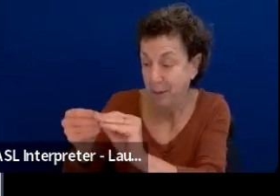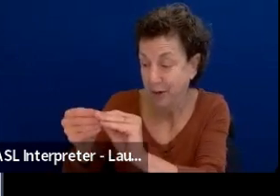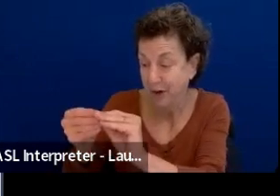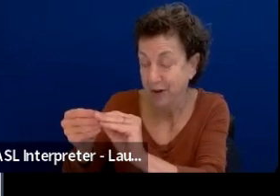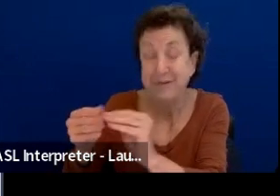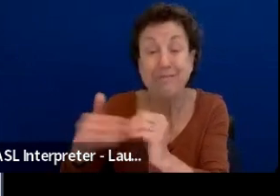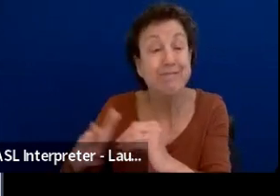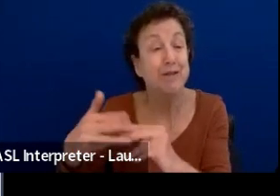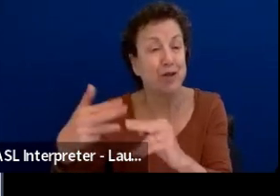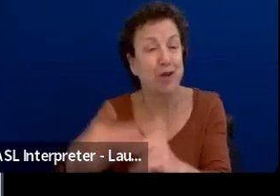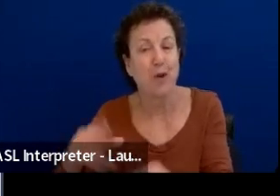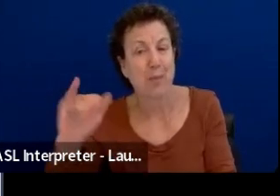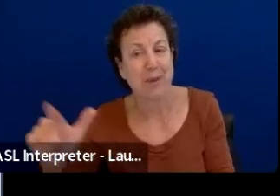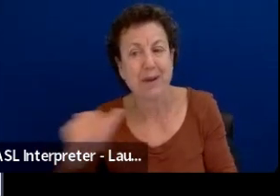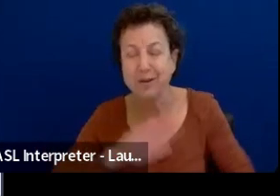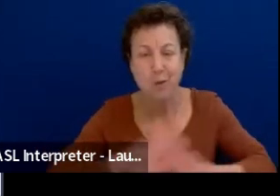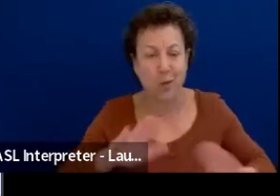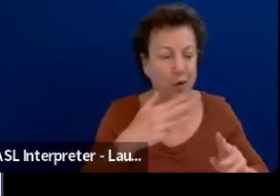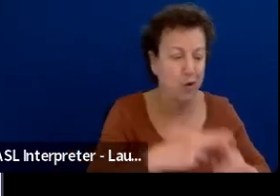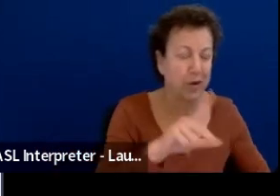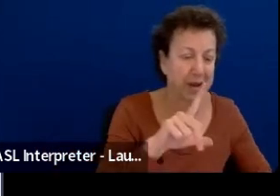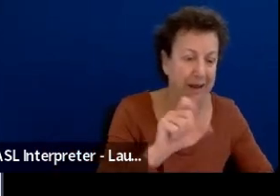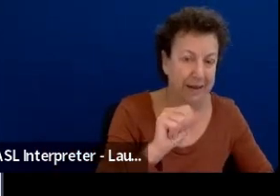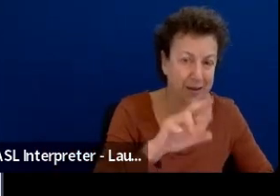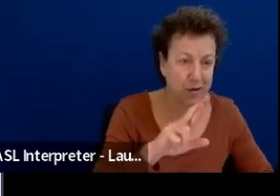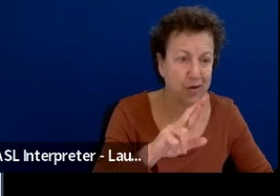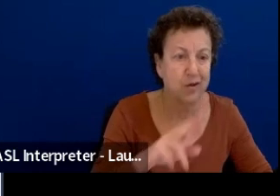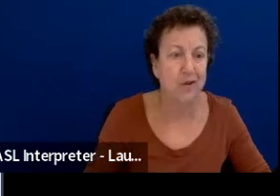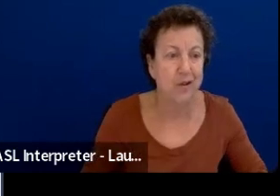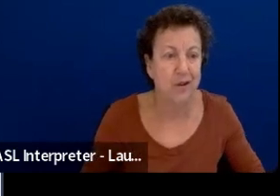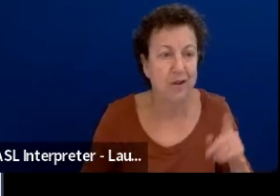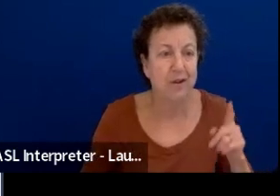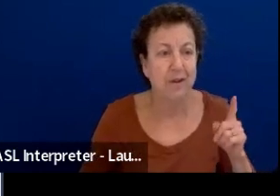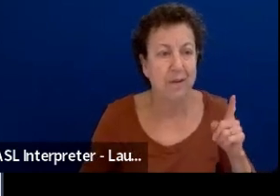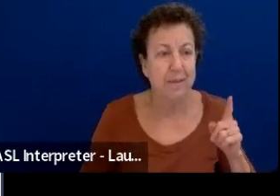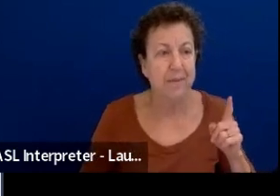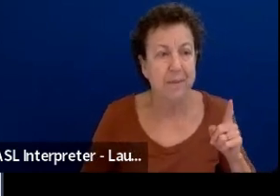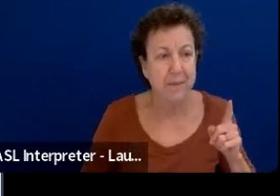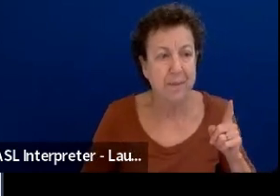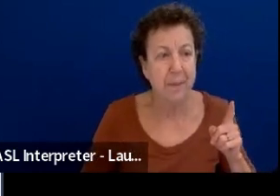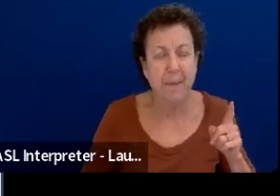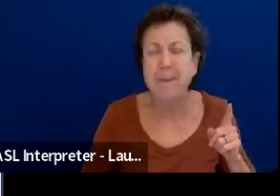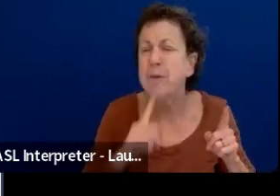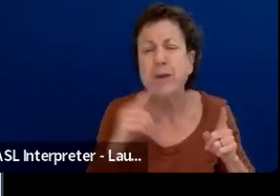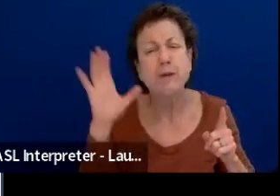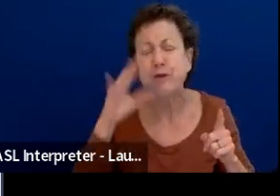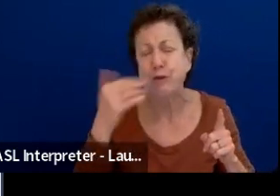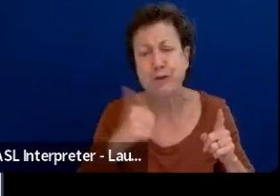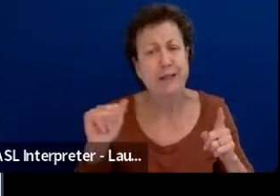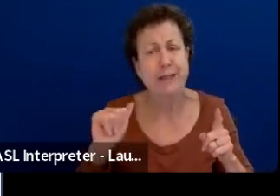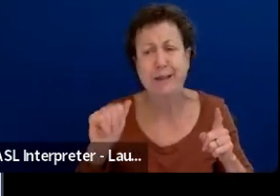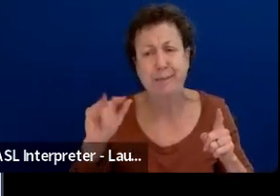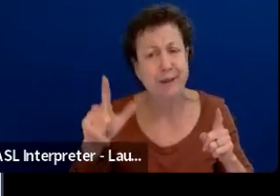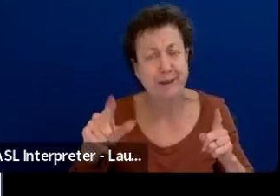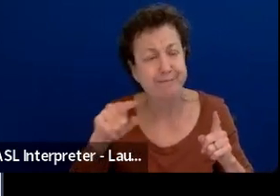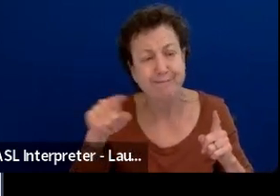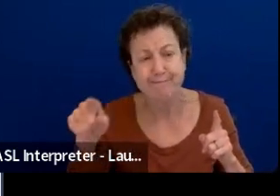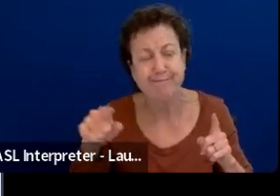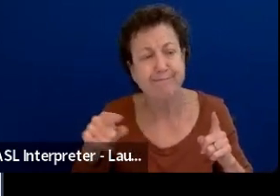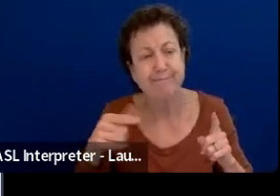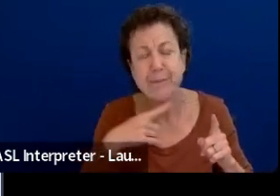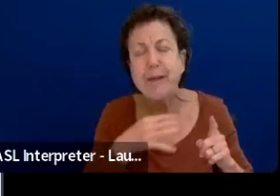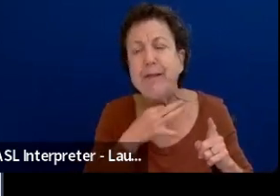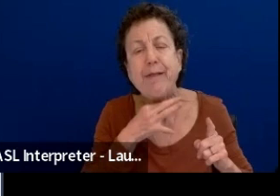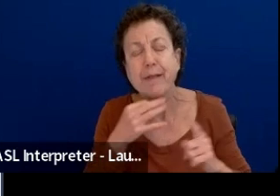bill. And we can search for any bill that we would like to